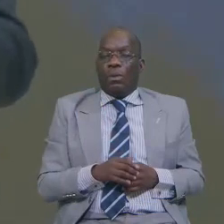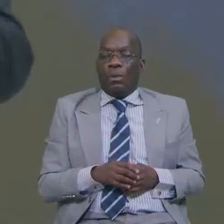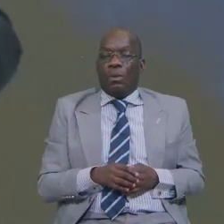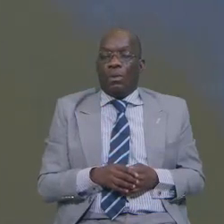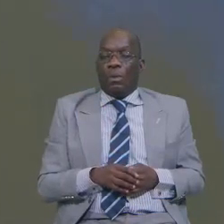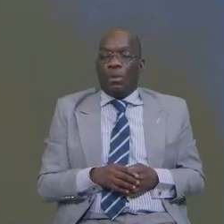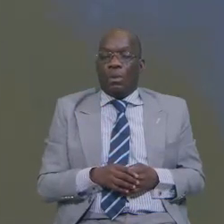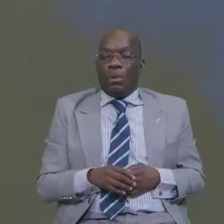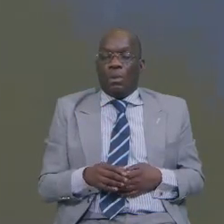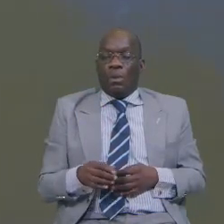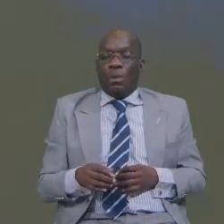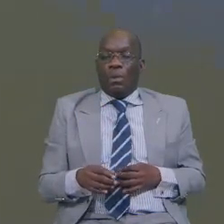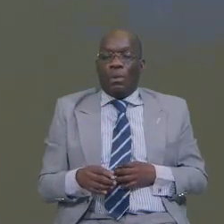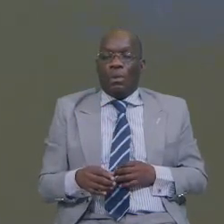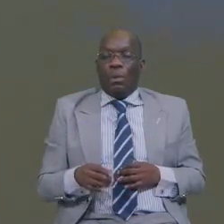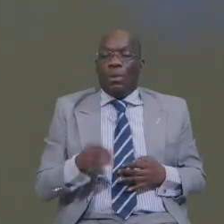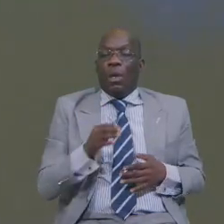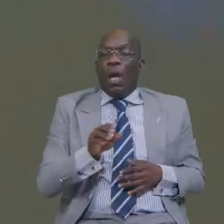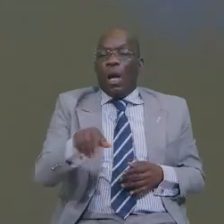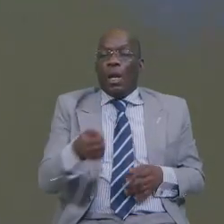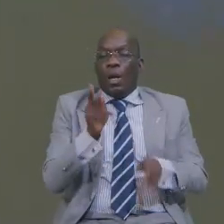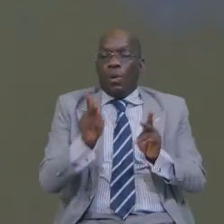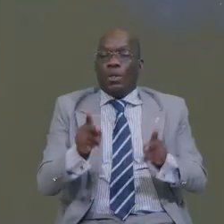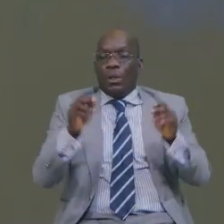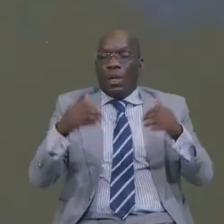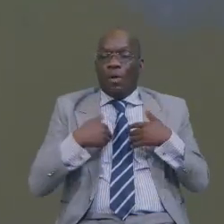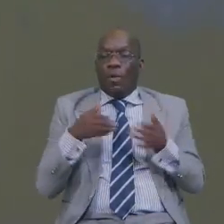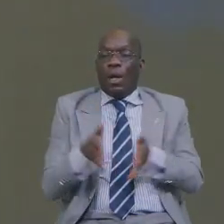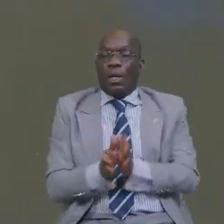Somebody else had asked me a question.